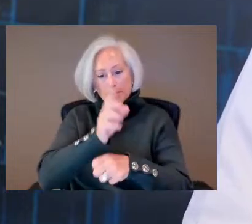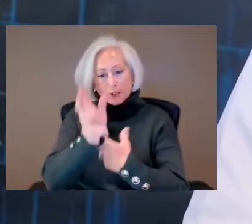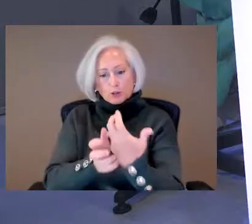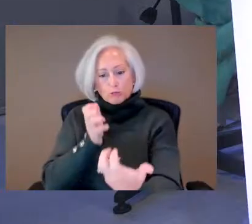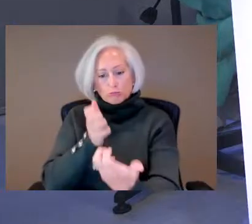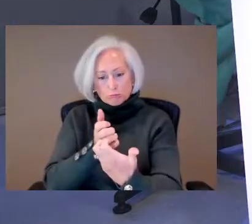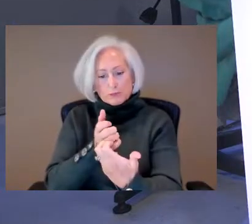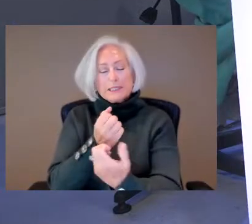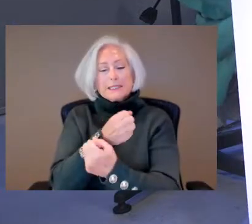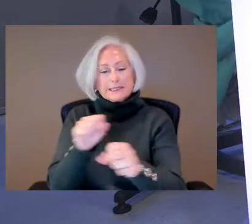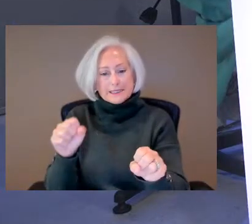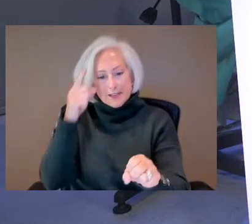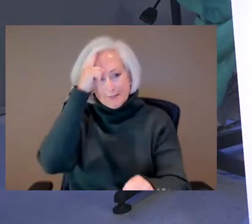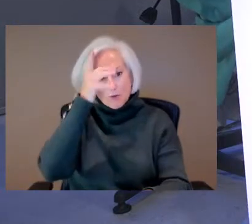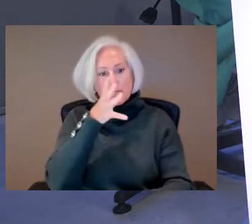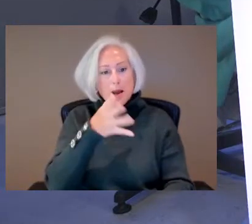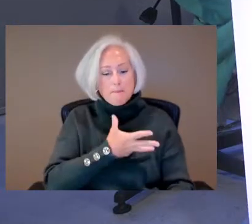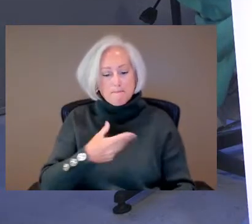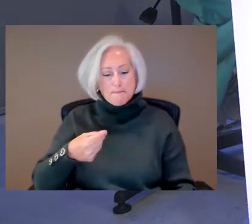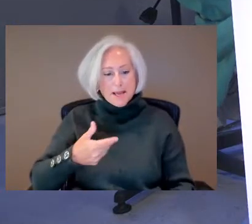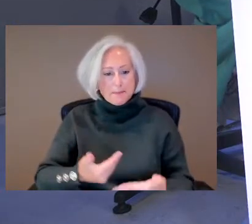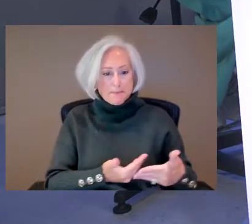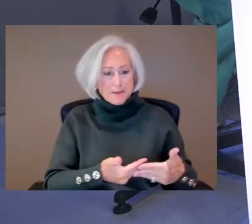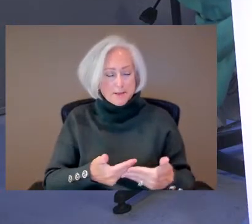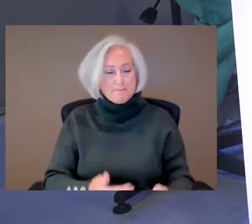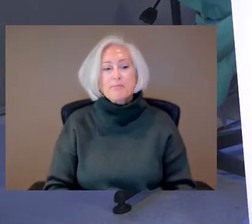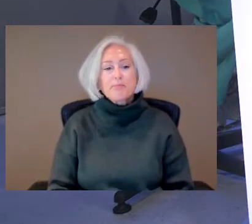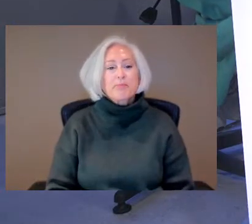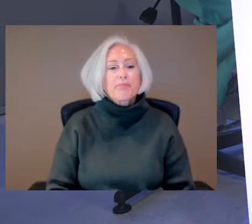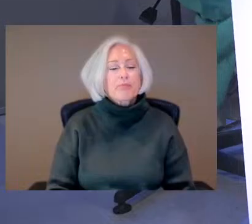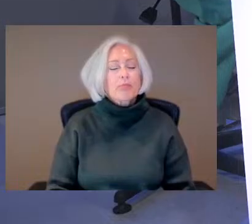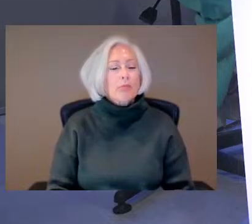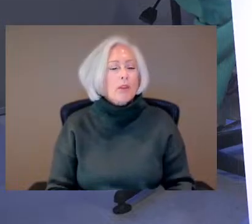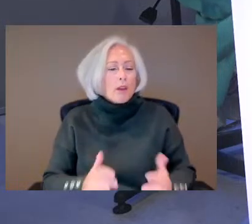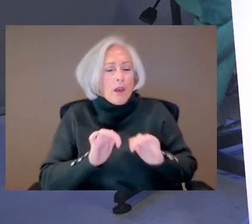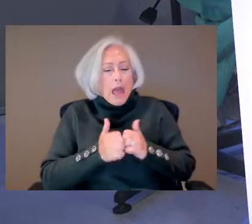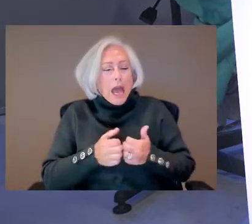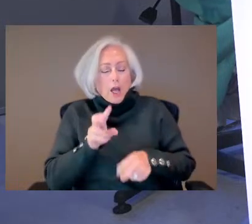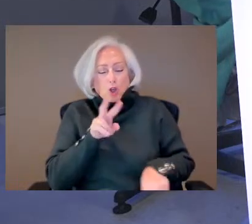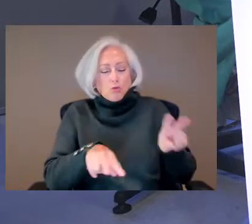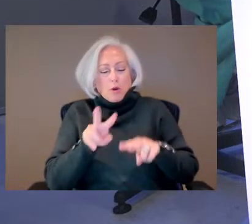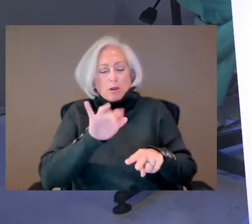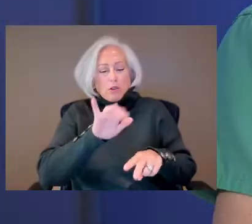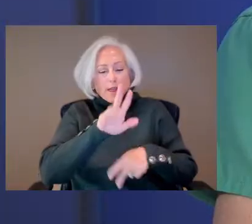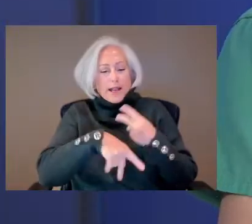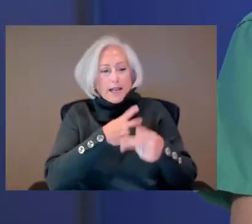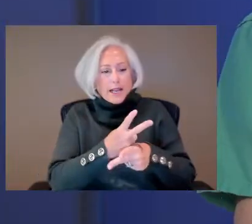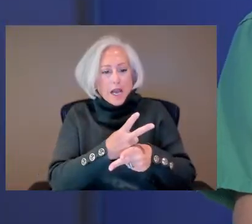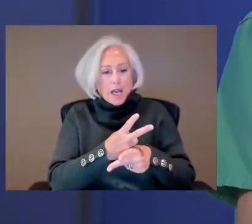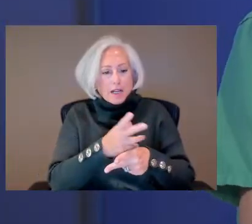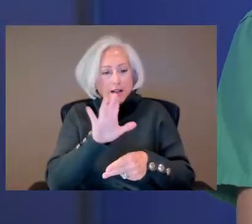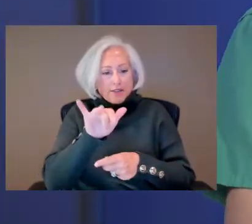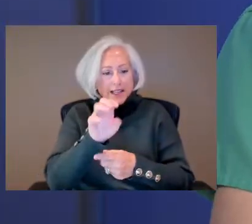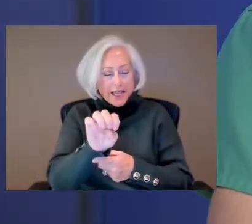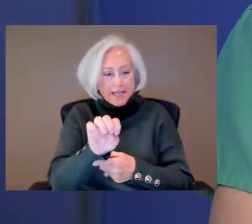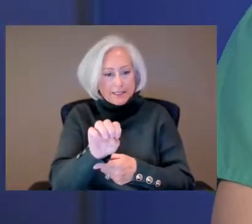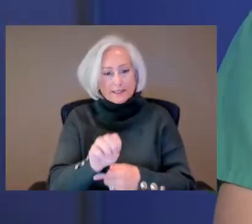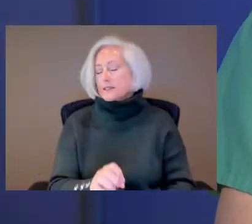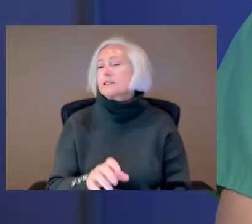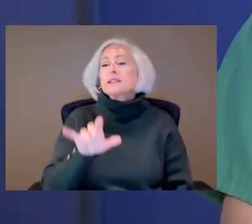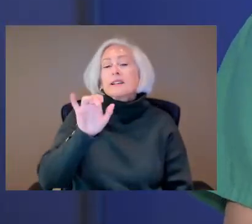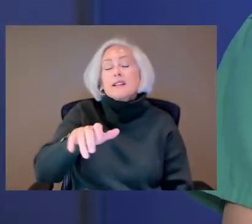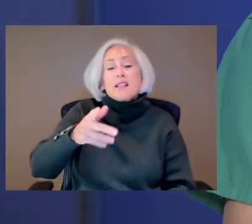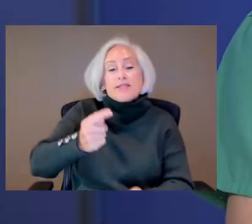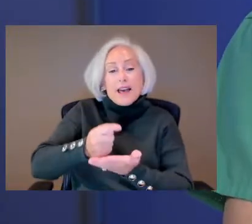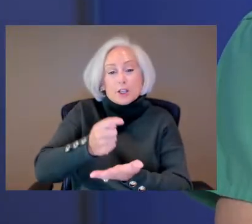Dr. Parrish, what do we do as far as monitoring in these types of cases? When it comes to these treatments, we know that they can